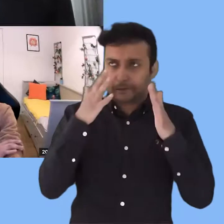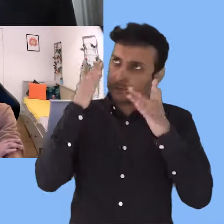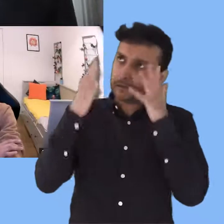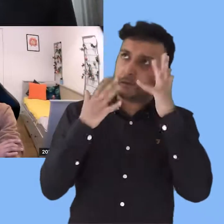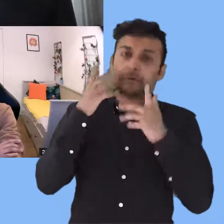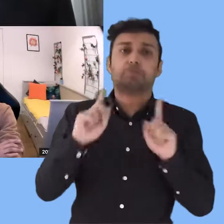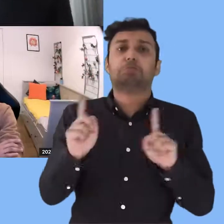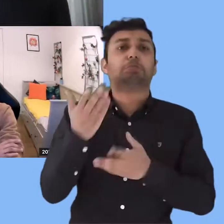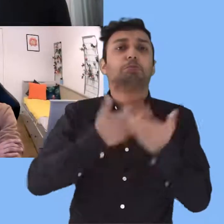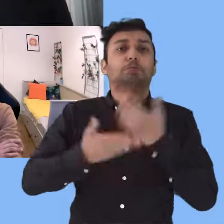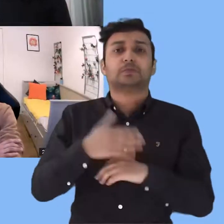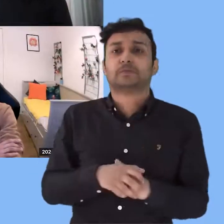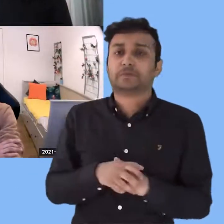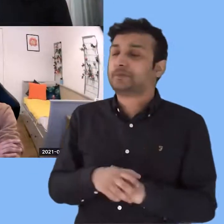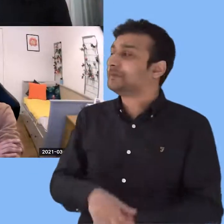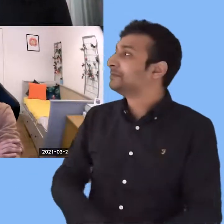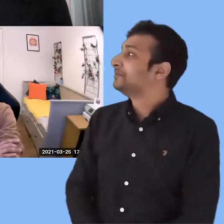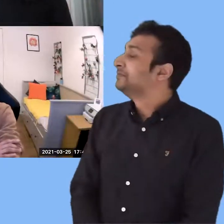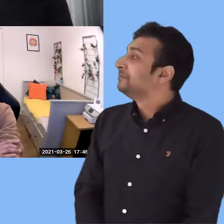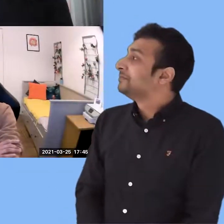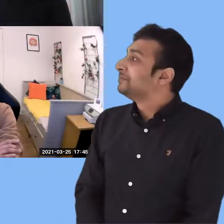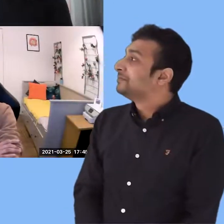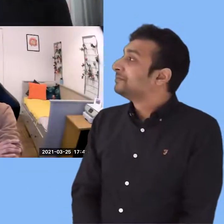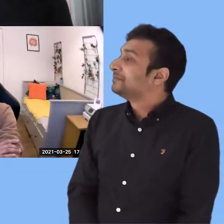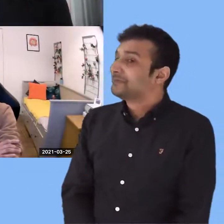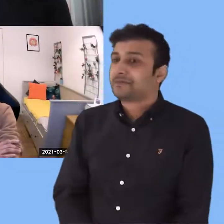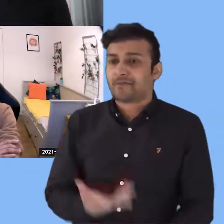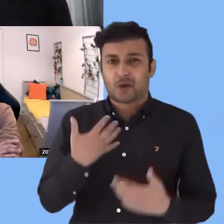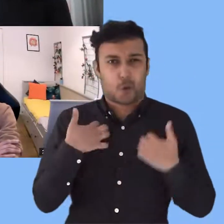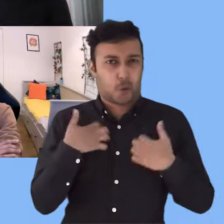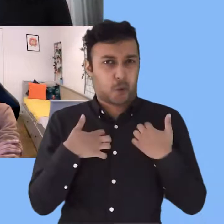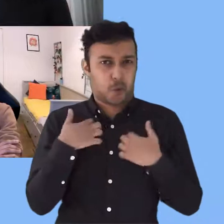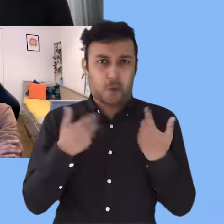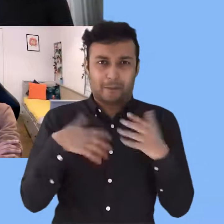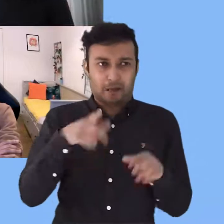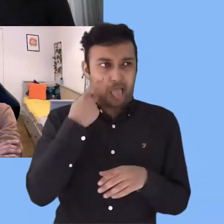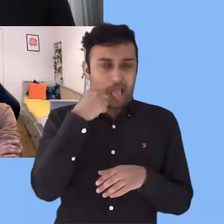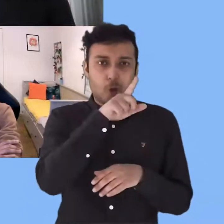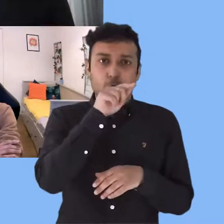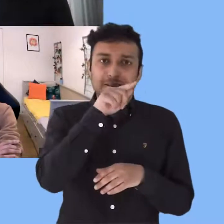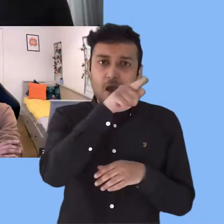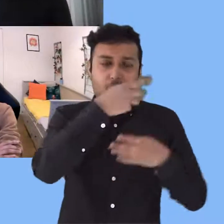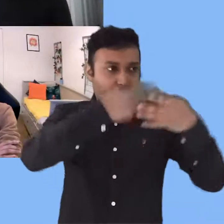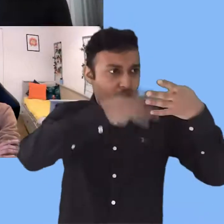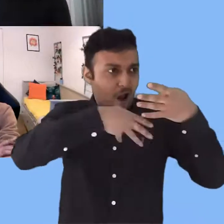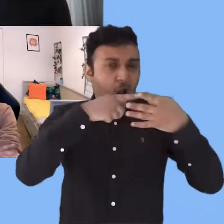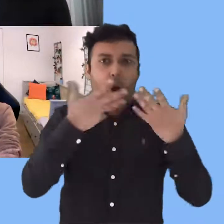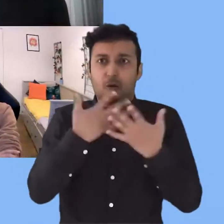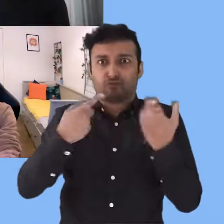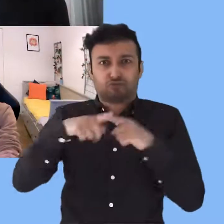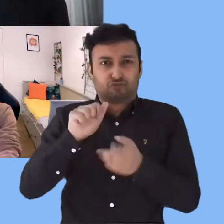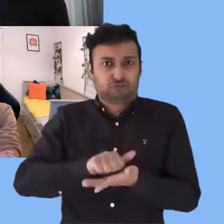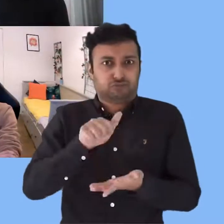a real sort of interest in this. So that's been fantastic. Faith, I loved your presentation. I thought it was really, really good, reflecting on